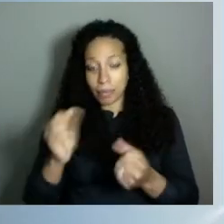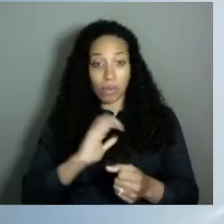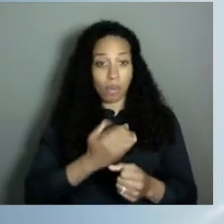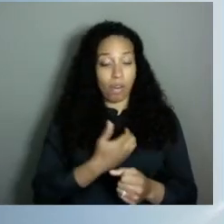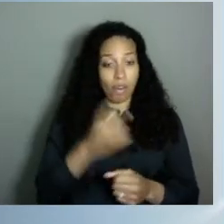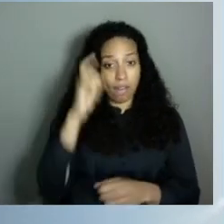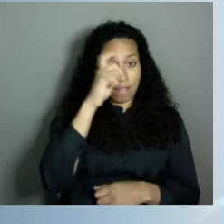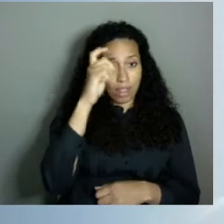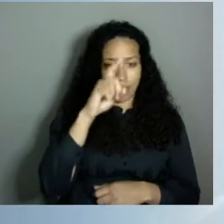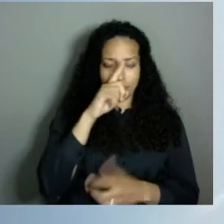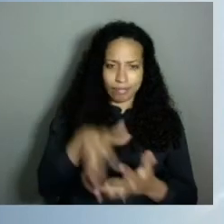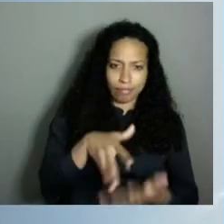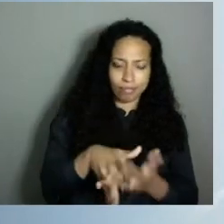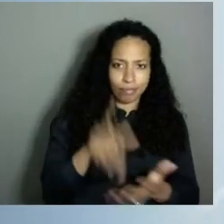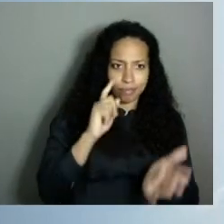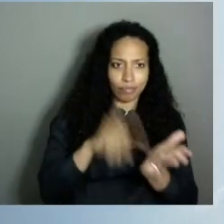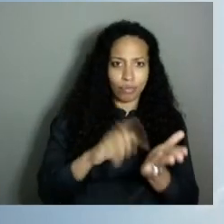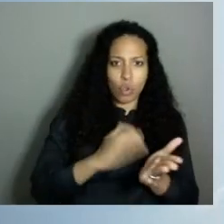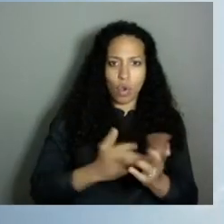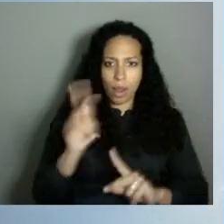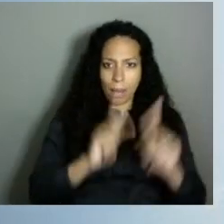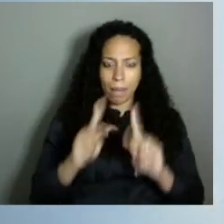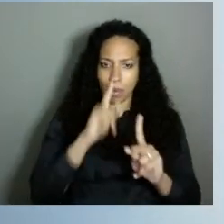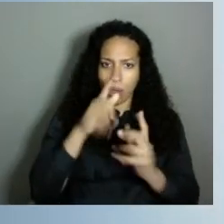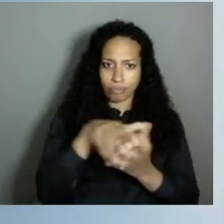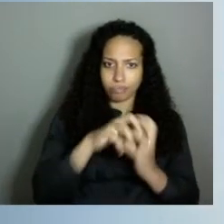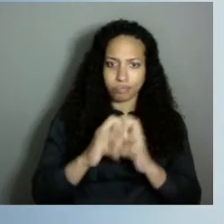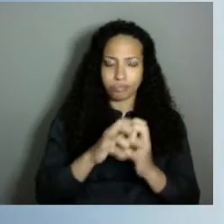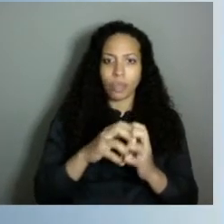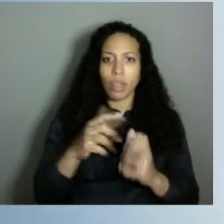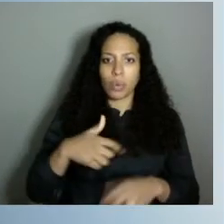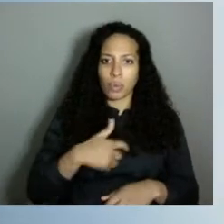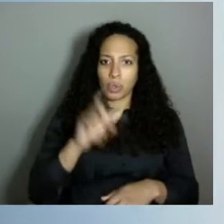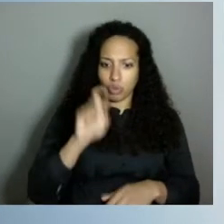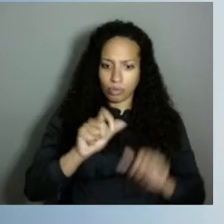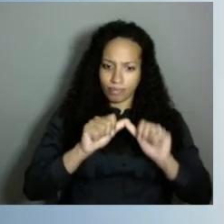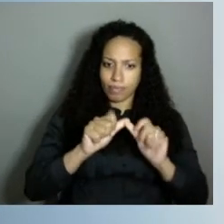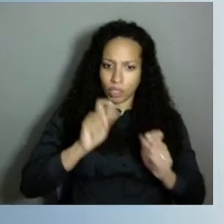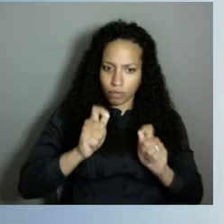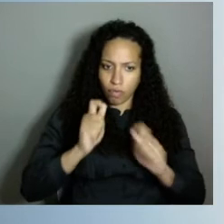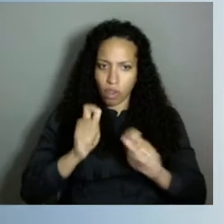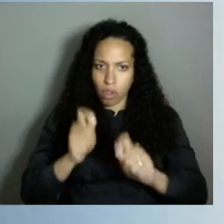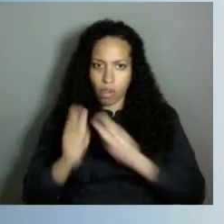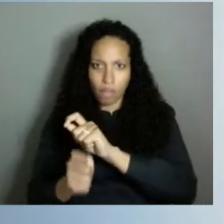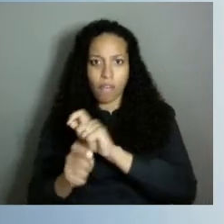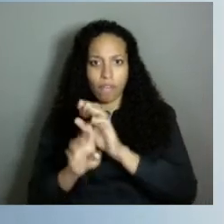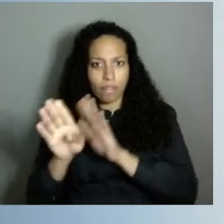people are multidimensional, and we just continue to evolve as we continue to evolve as